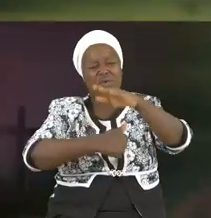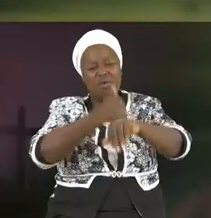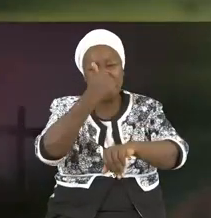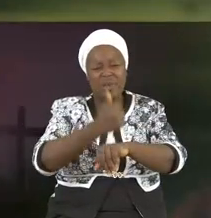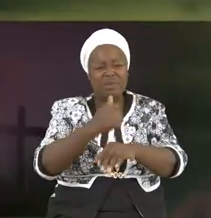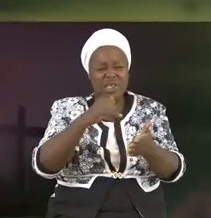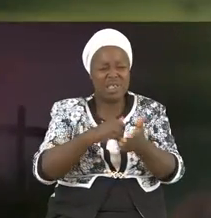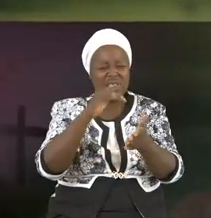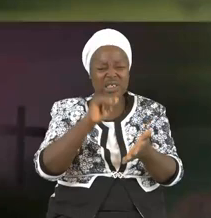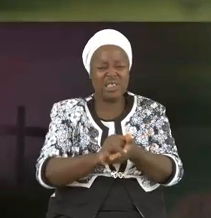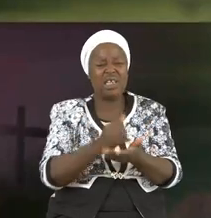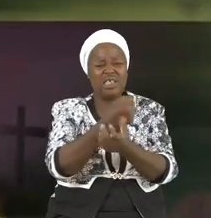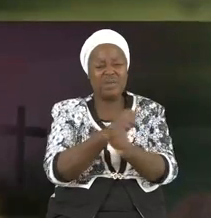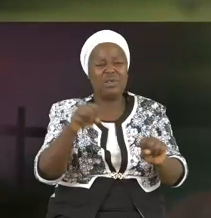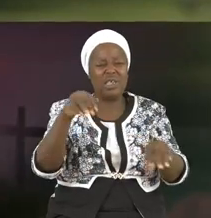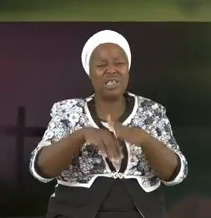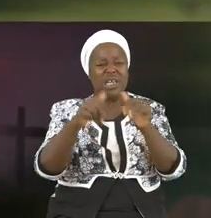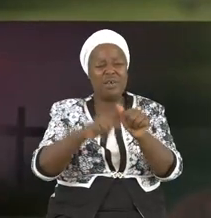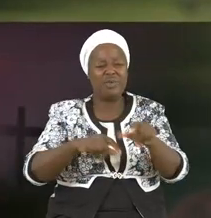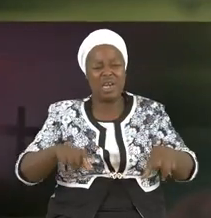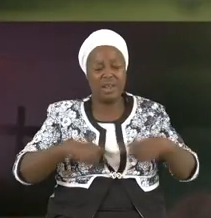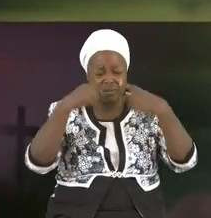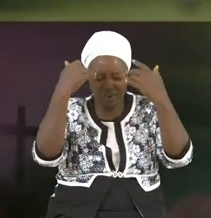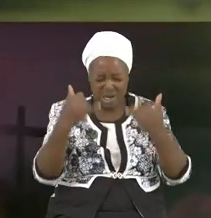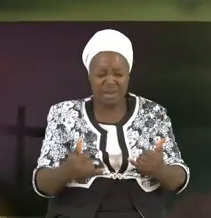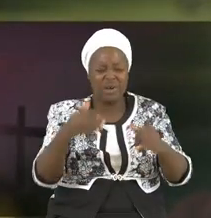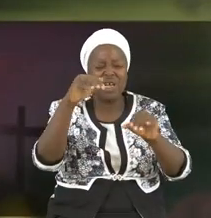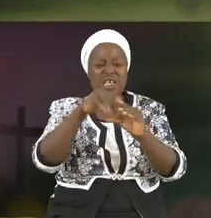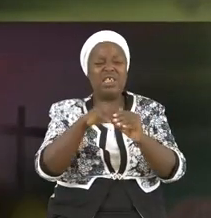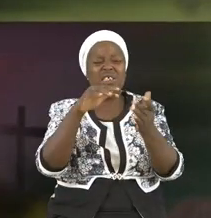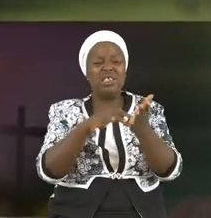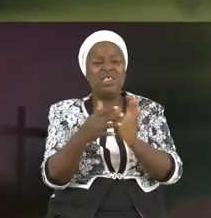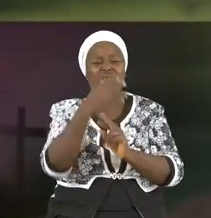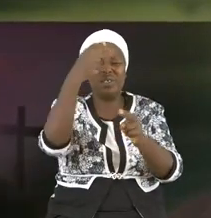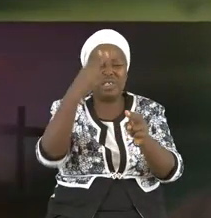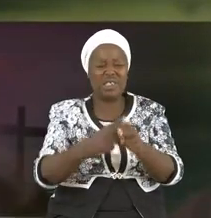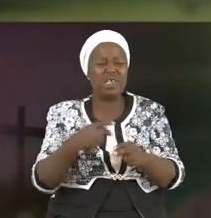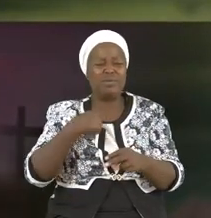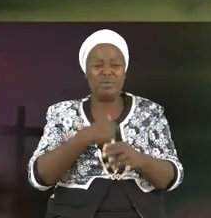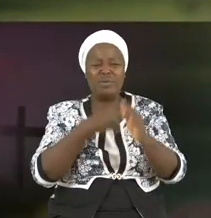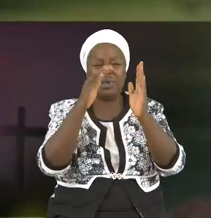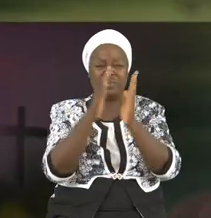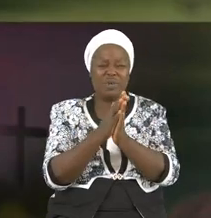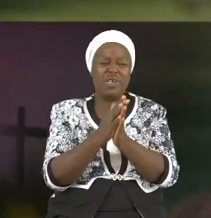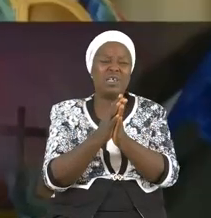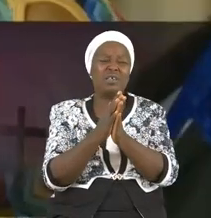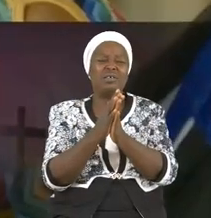every life right now. In Jesus' name we pray.